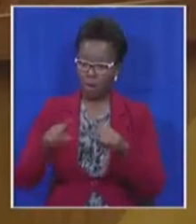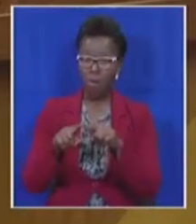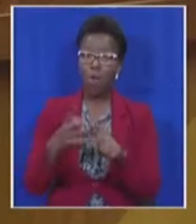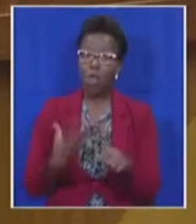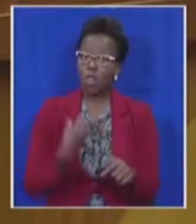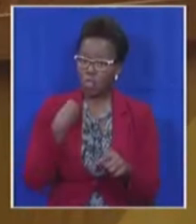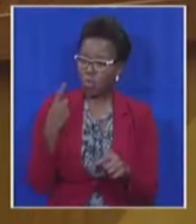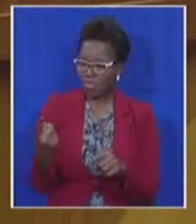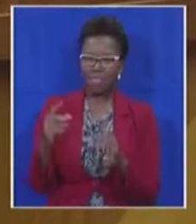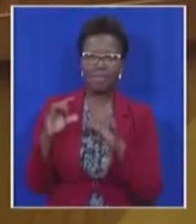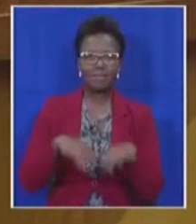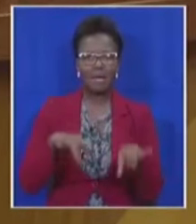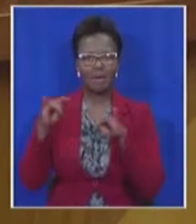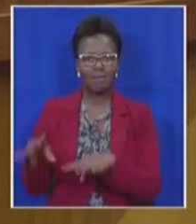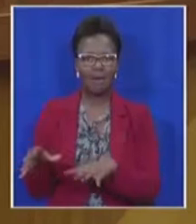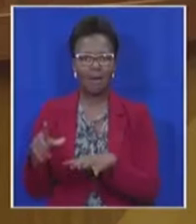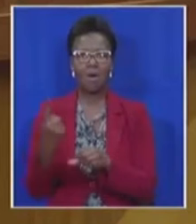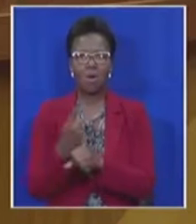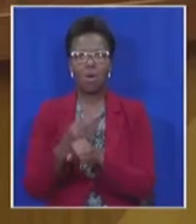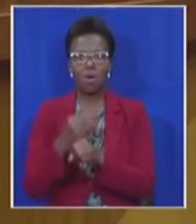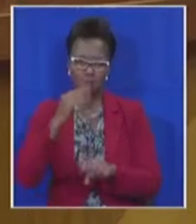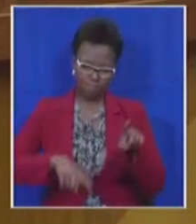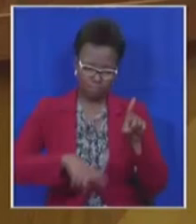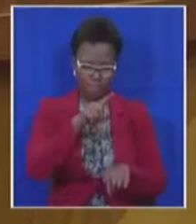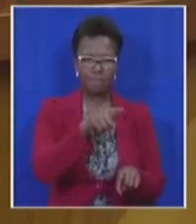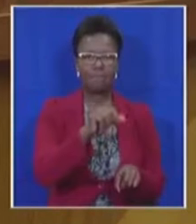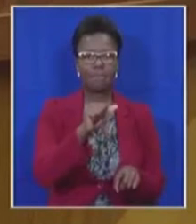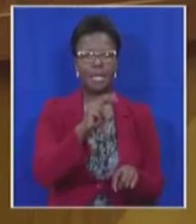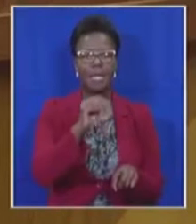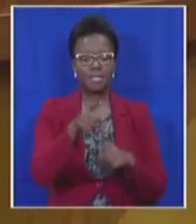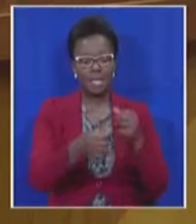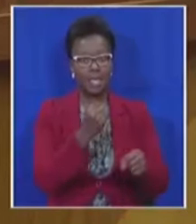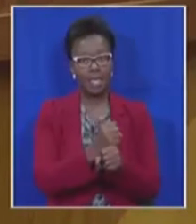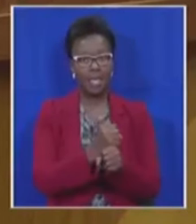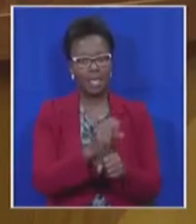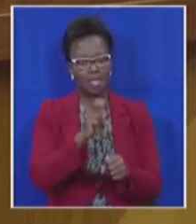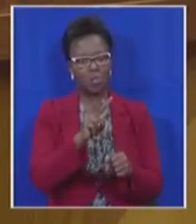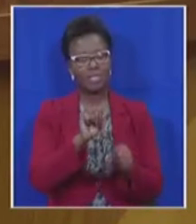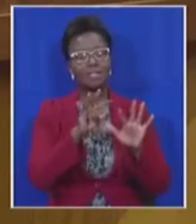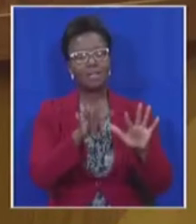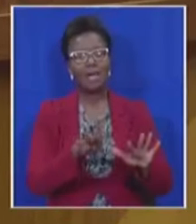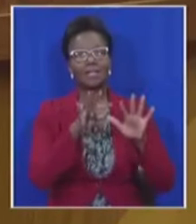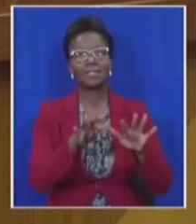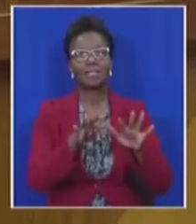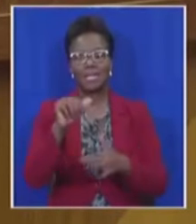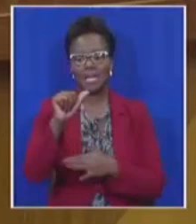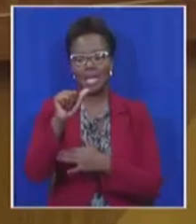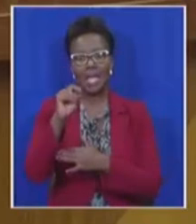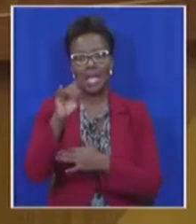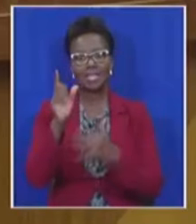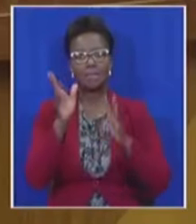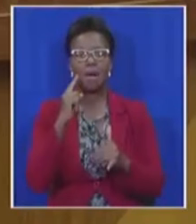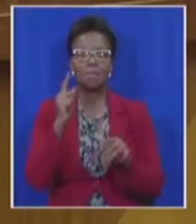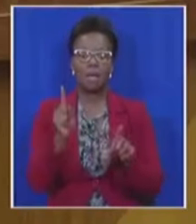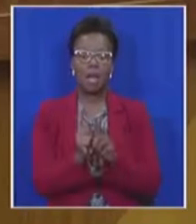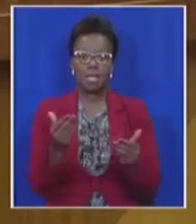generation that will vote the ANC out of office in 2019. Because to the ANC, service delivery is a once-off showboating crusade